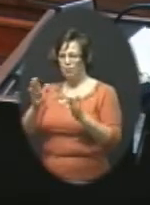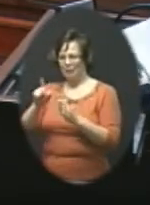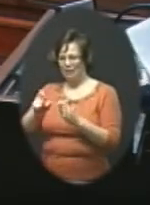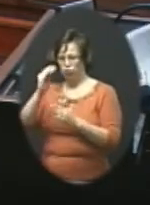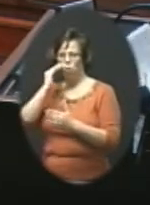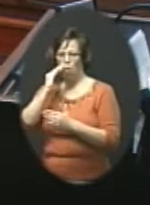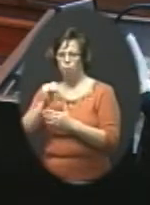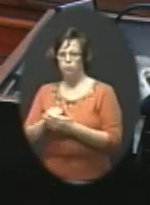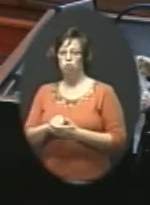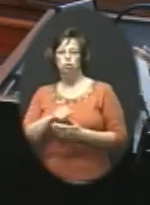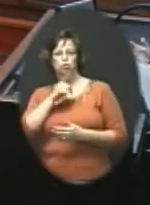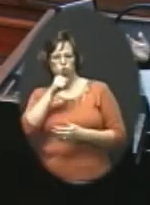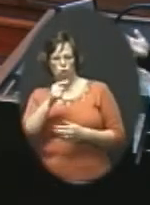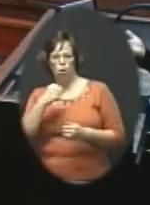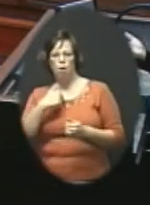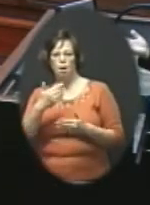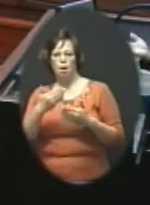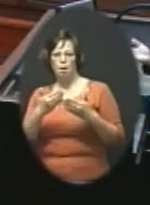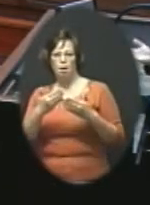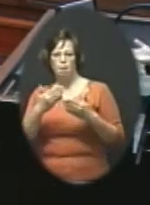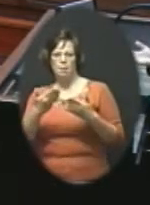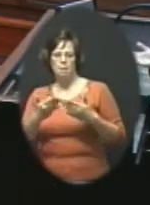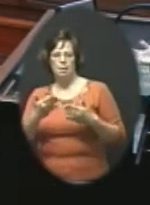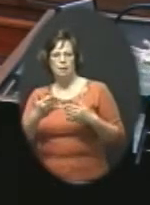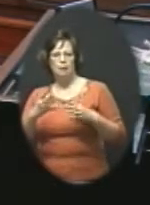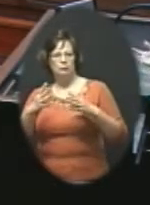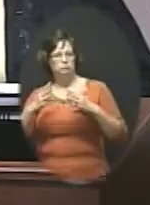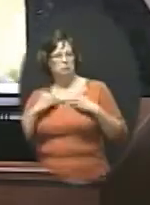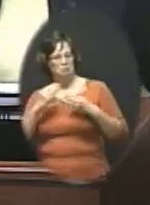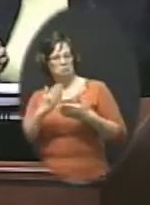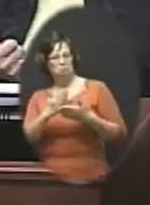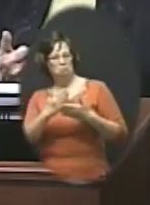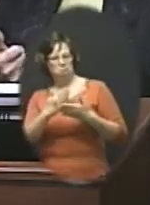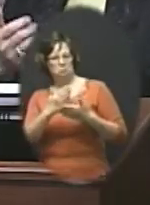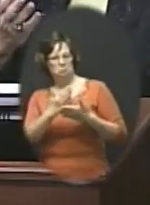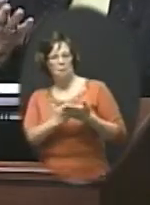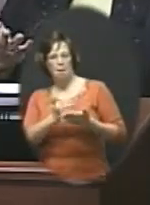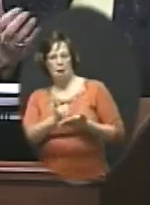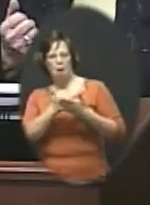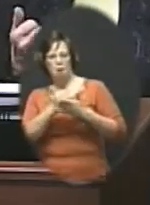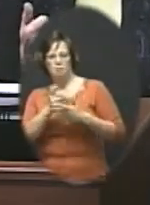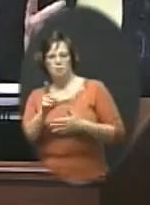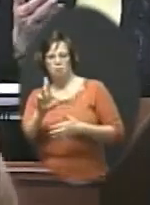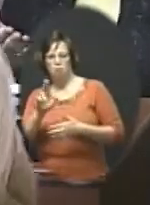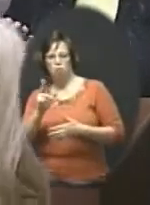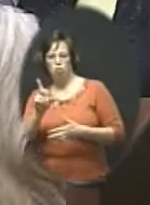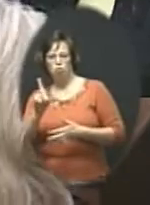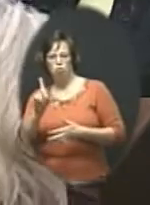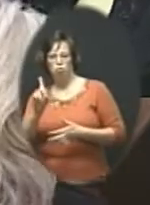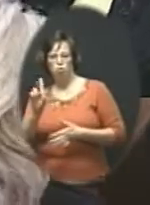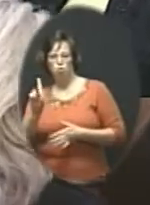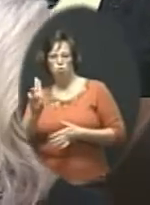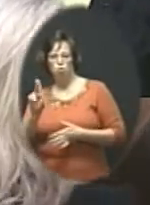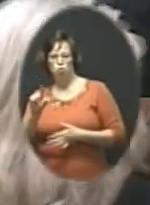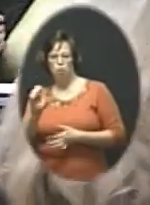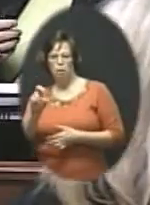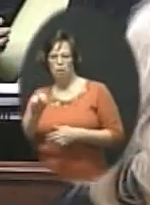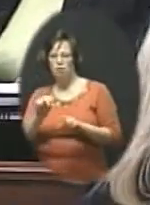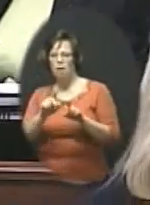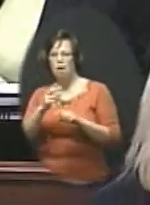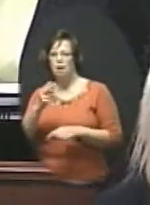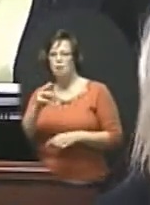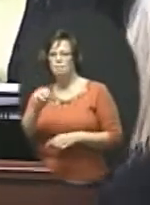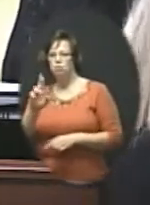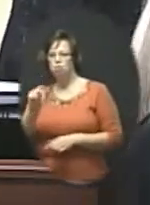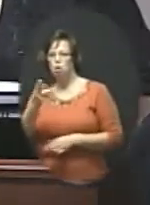know. Sure, and I may entertain some help here from Dr. Dugan and John Hutchison, who are also on this committee. They can